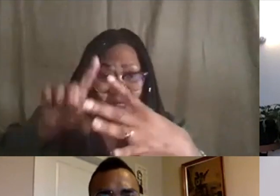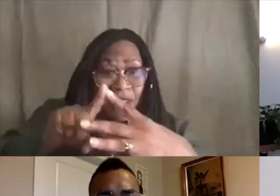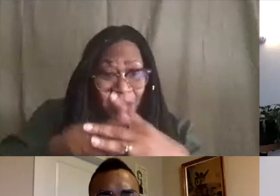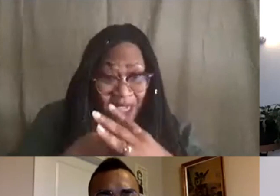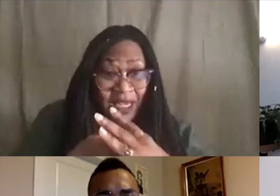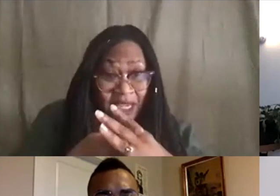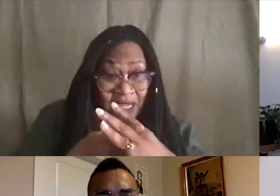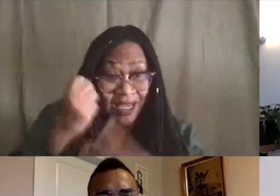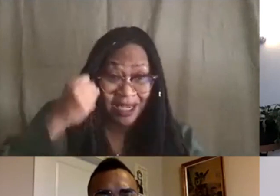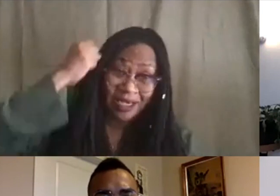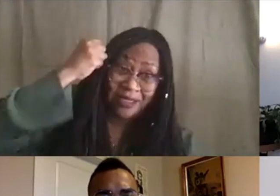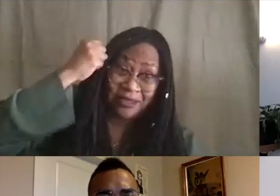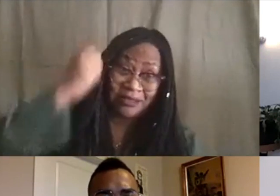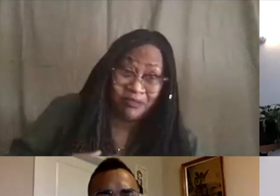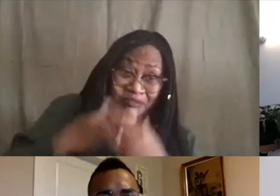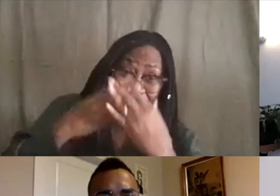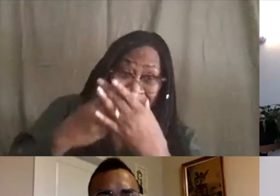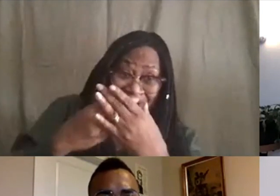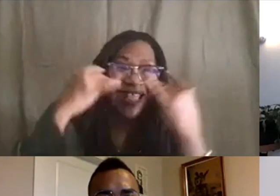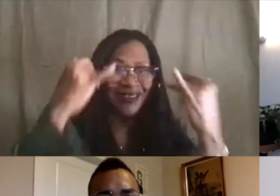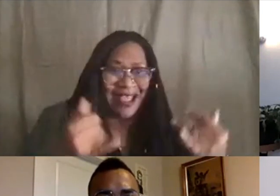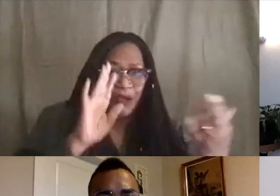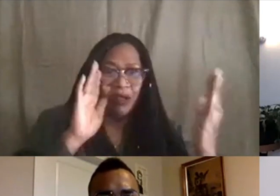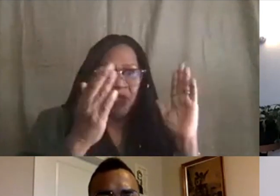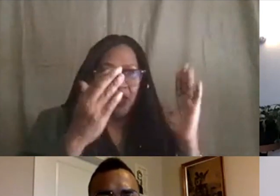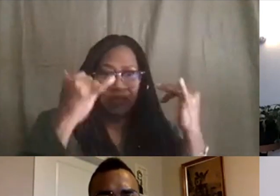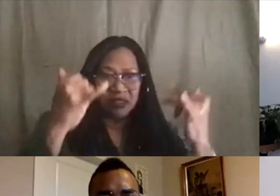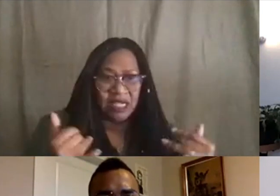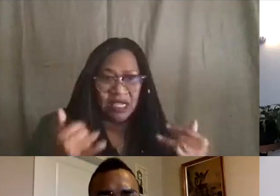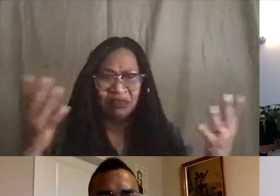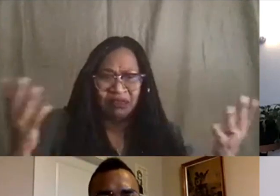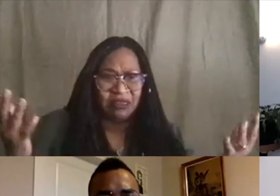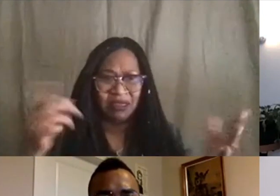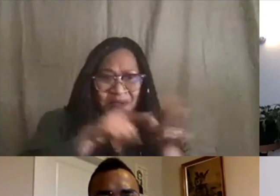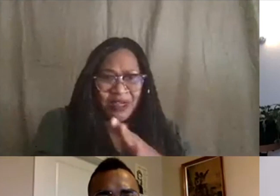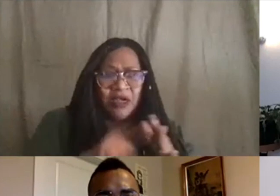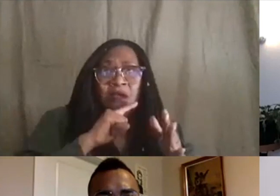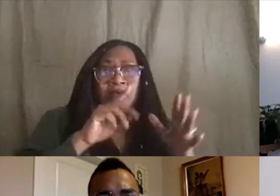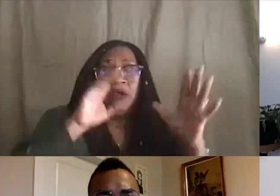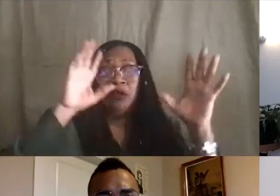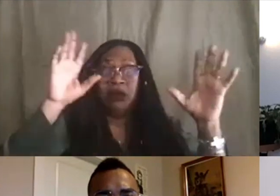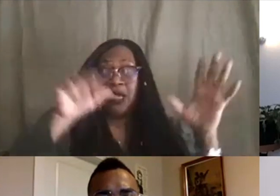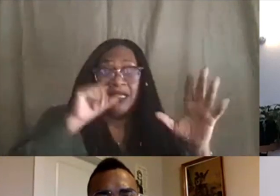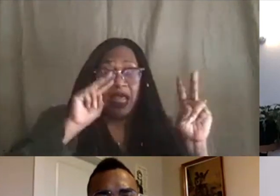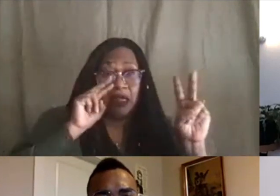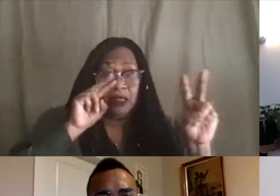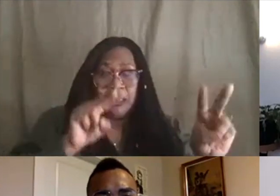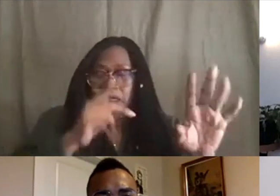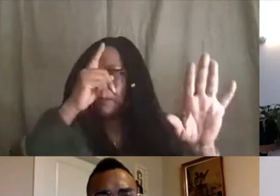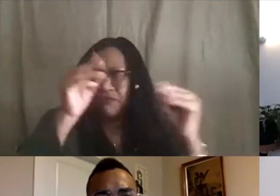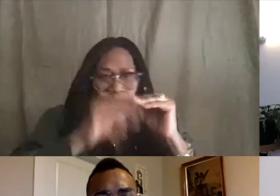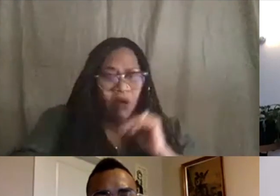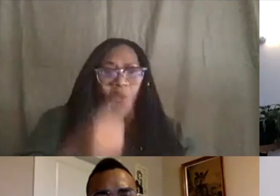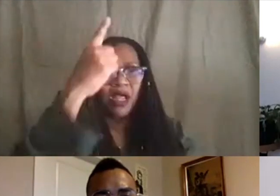day extrajudicial murders of police. It's pretty graphic. I was only able to view it once, but there's a